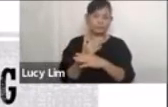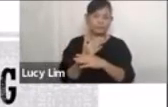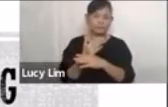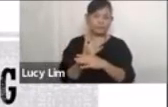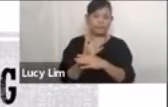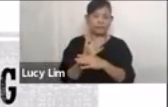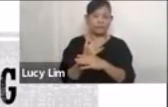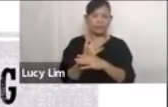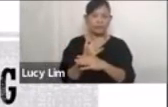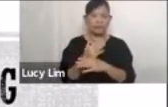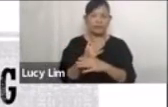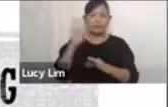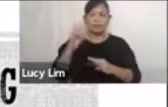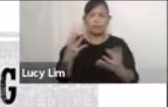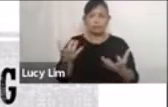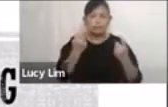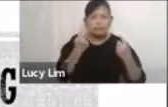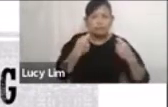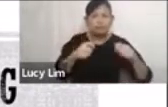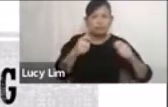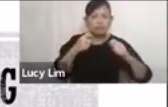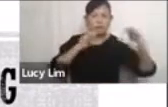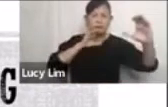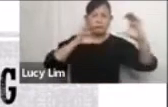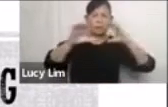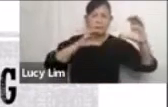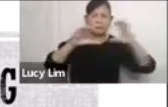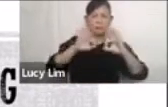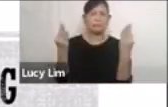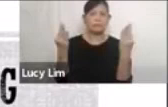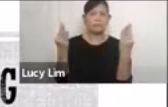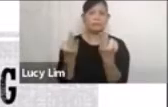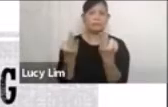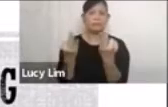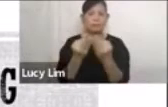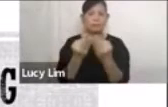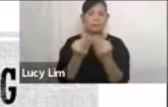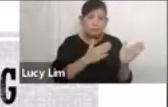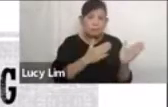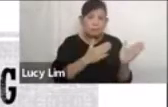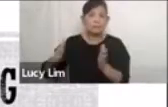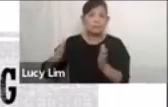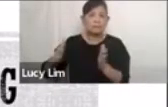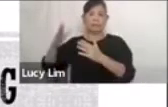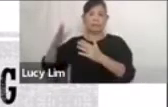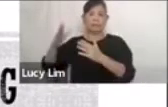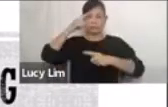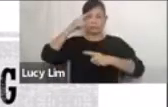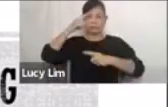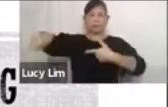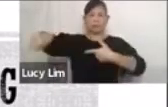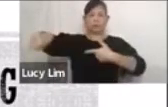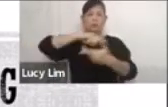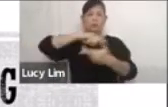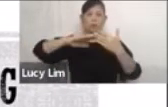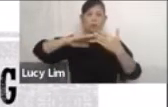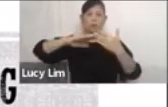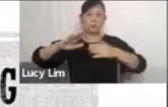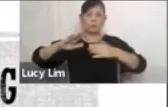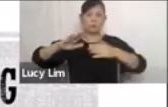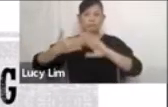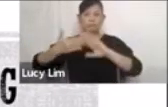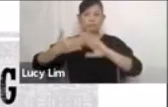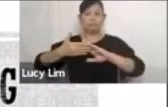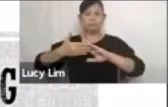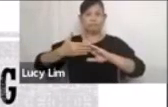communicate the family planning contraceptive messages to communities that they were working with, the communities would shoo